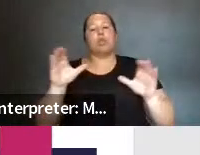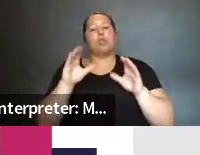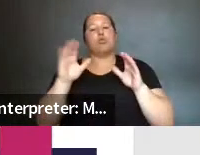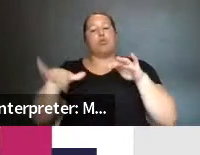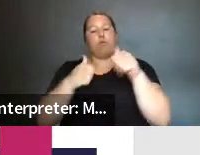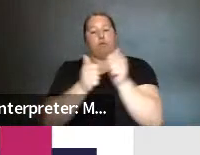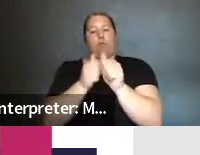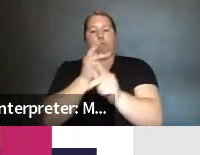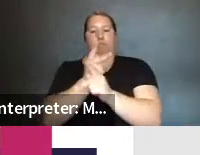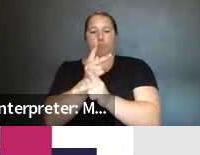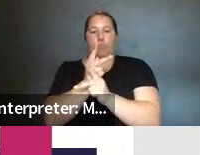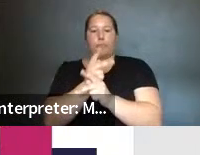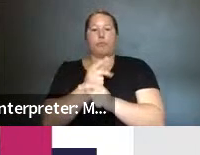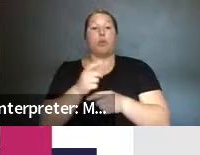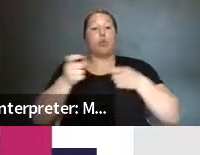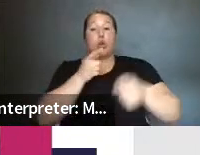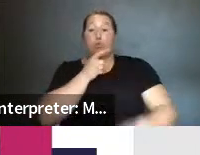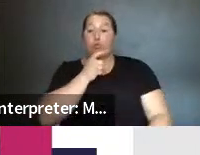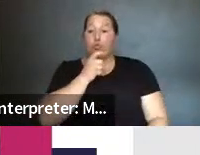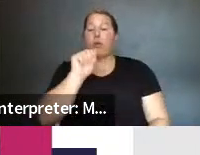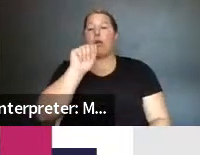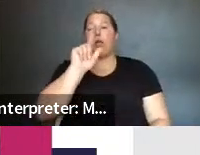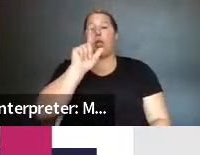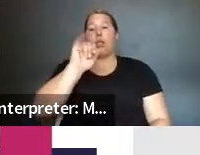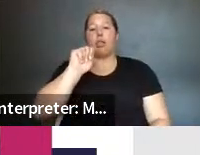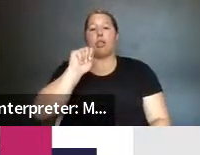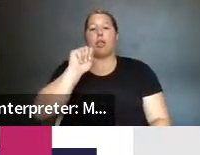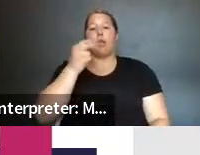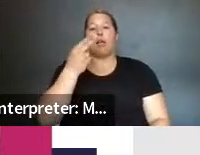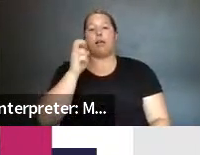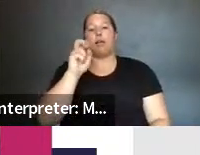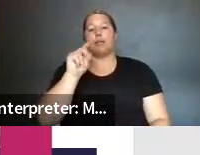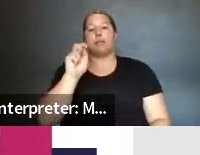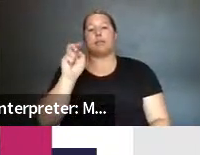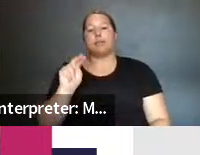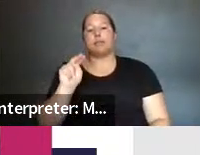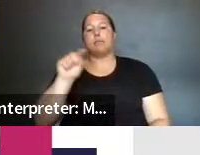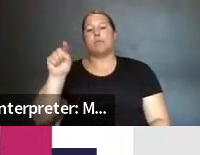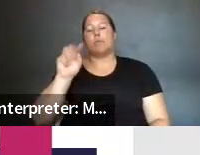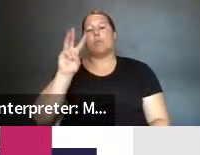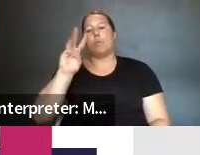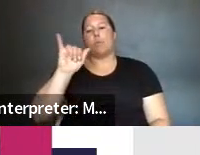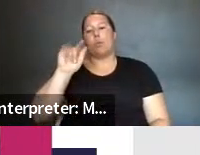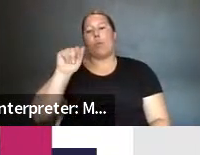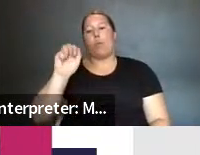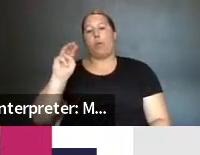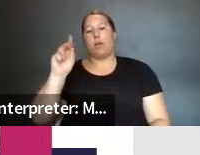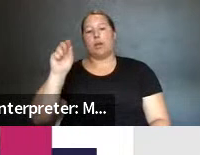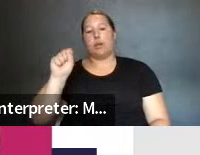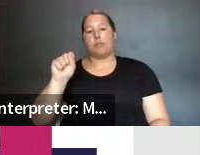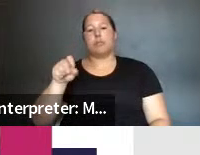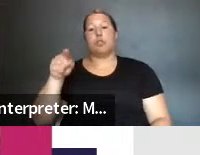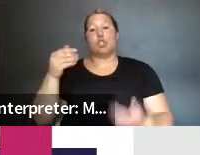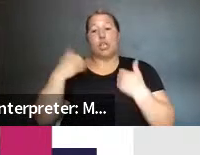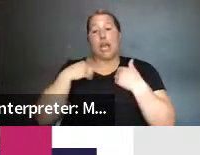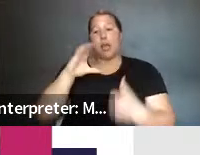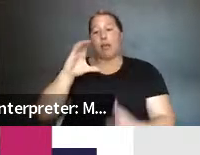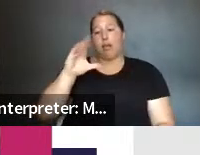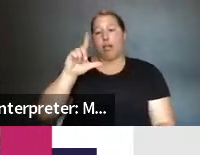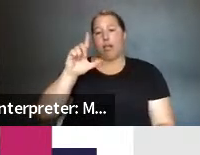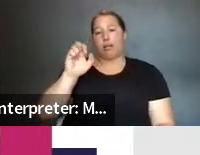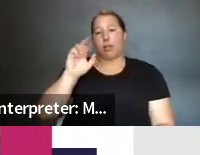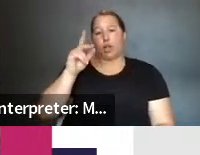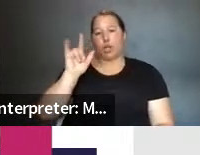this particular team is Aaliyah Hinton-Williams. She has members of the clergy represented by Pastor Melvin